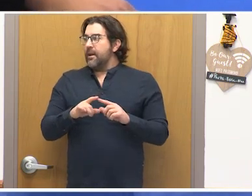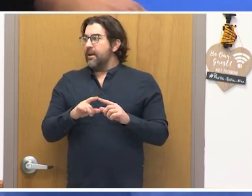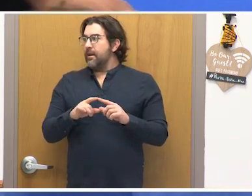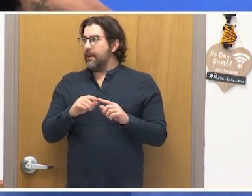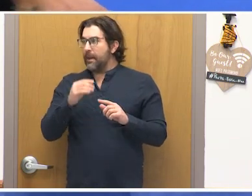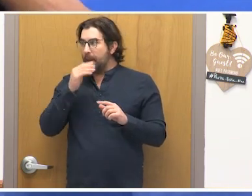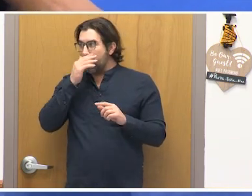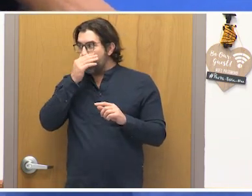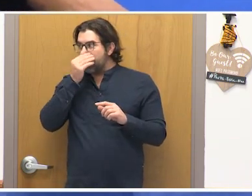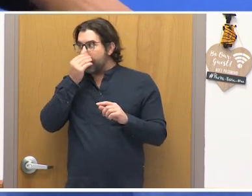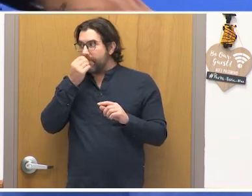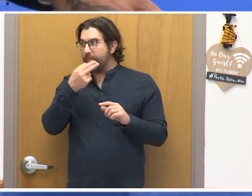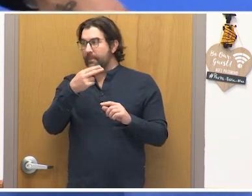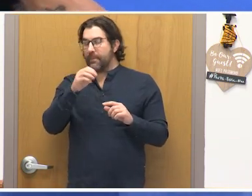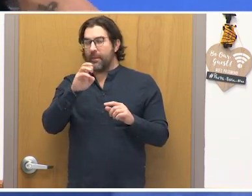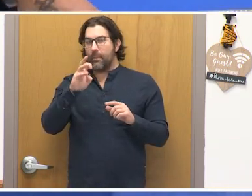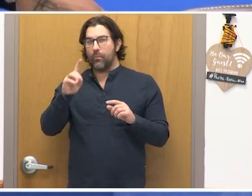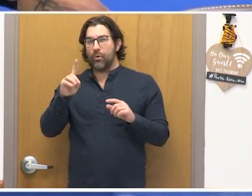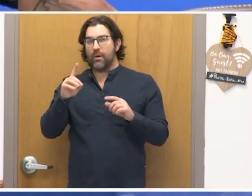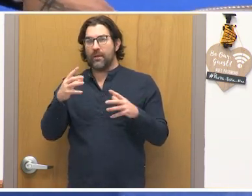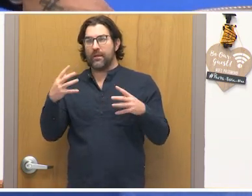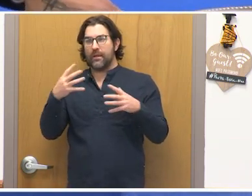The Homewood Comprehensive Plan,